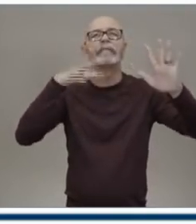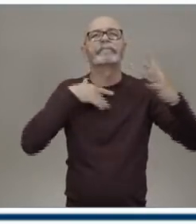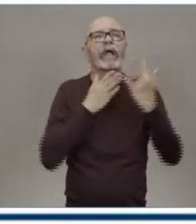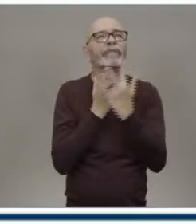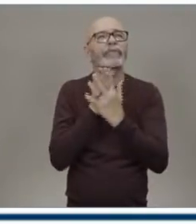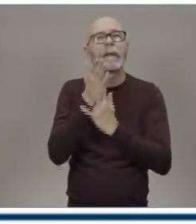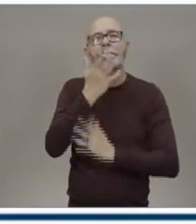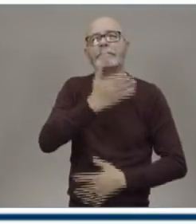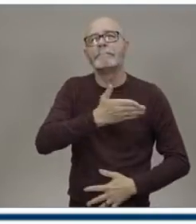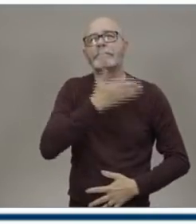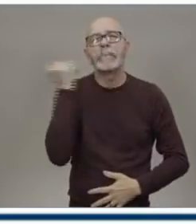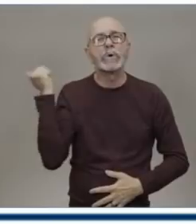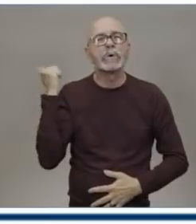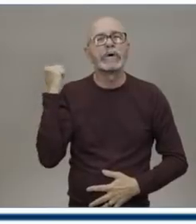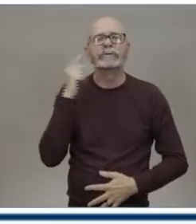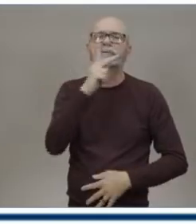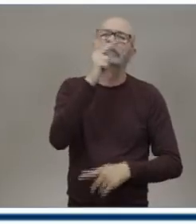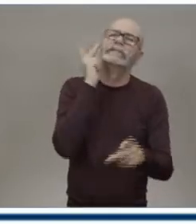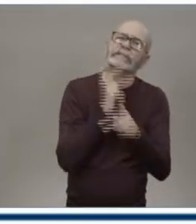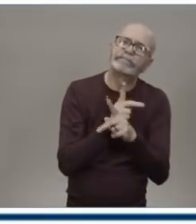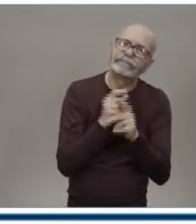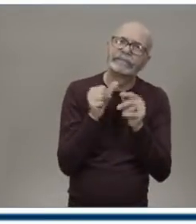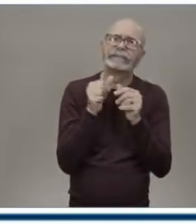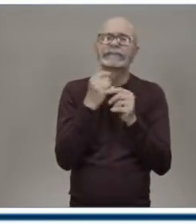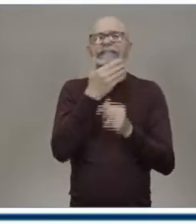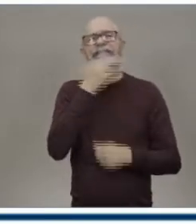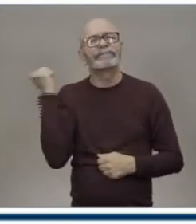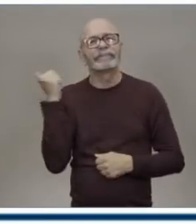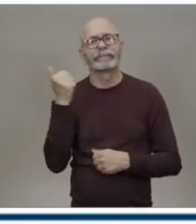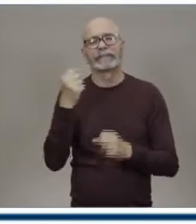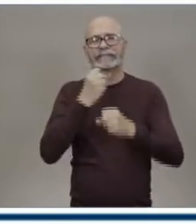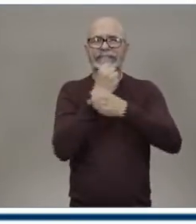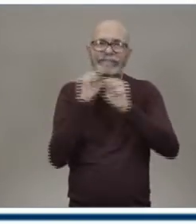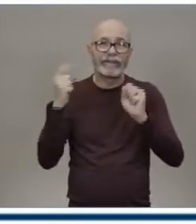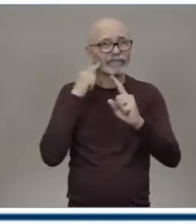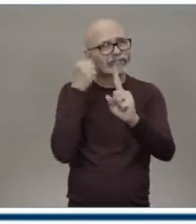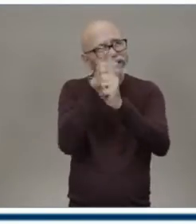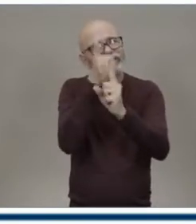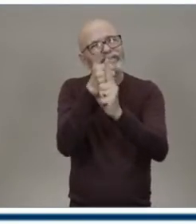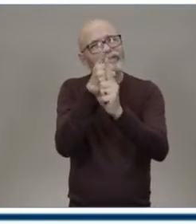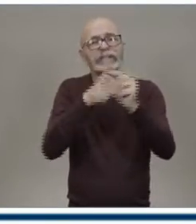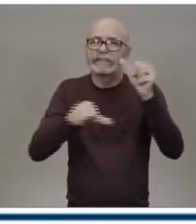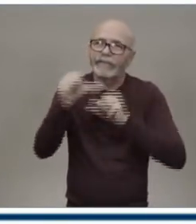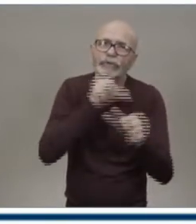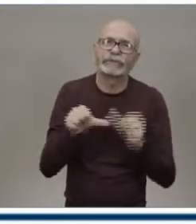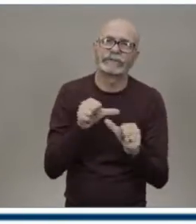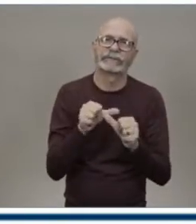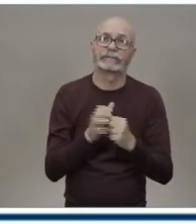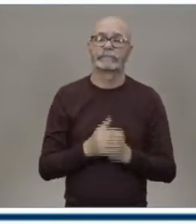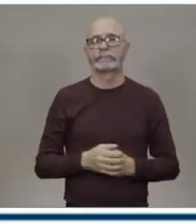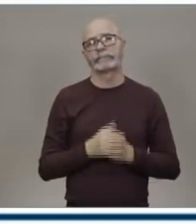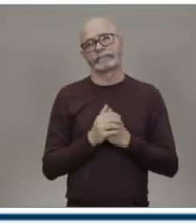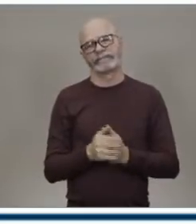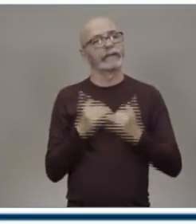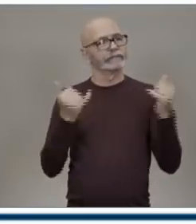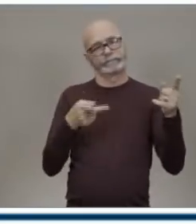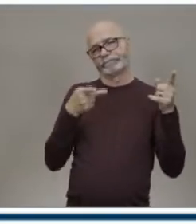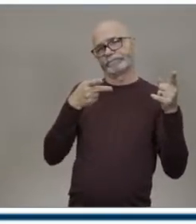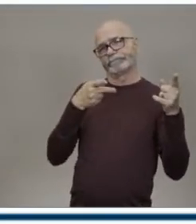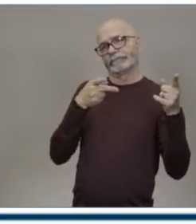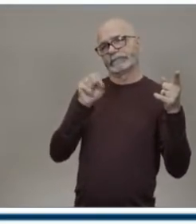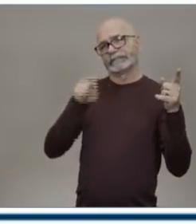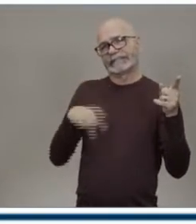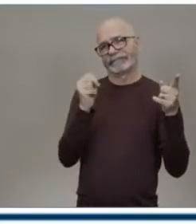yourself, but for each other. Premier. Thank you, Dr. Strang. And before I turn it over to Chrissy, I'd also like to say thank you to